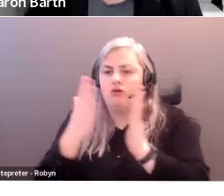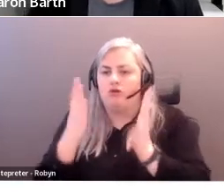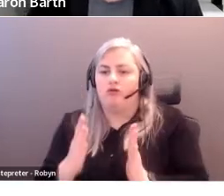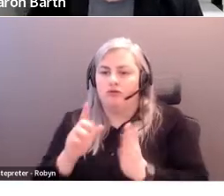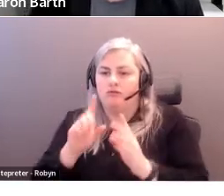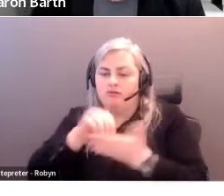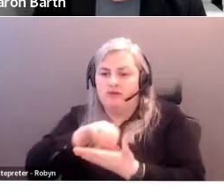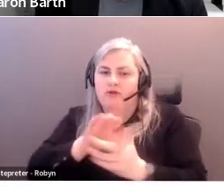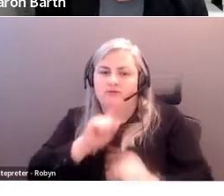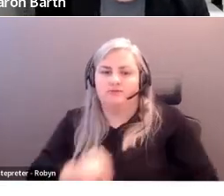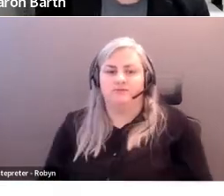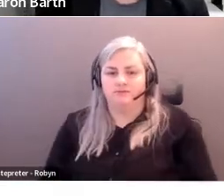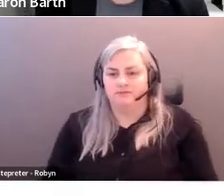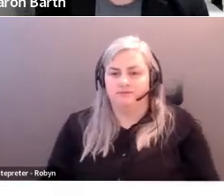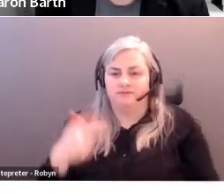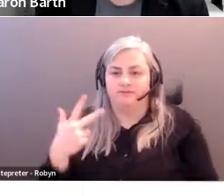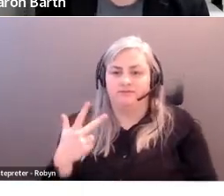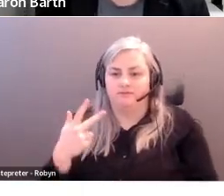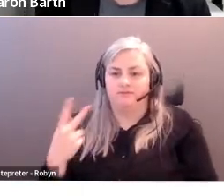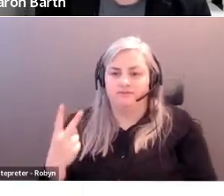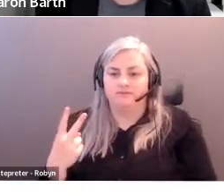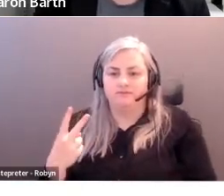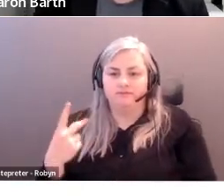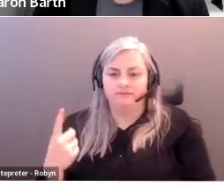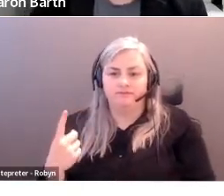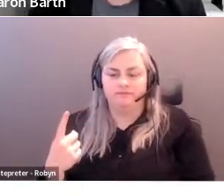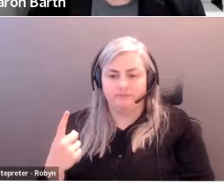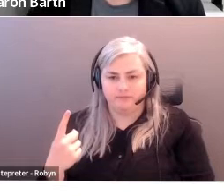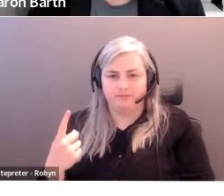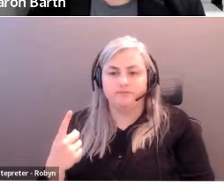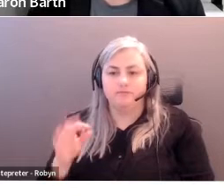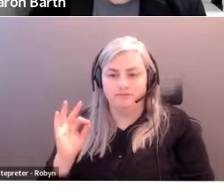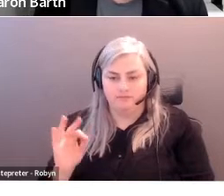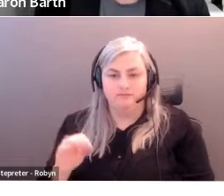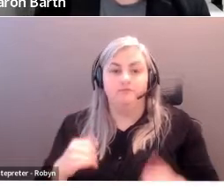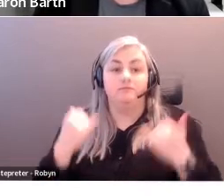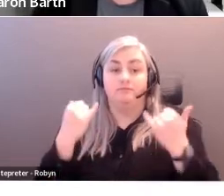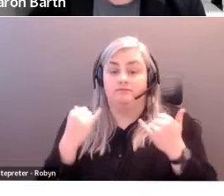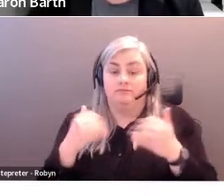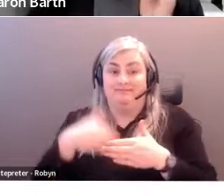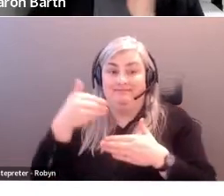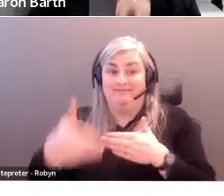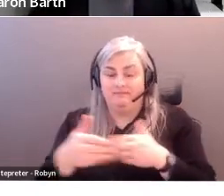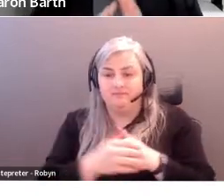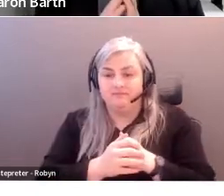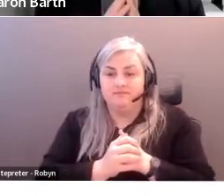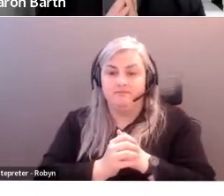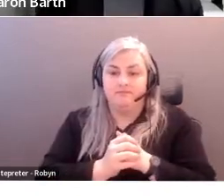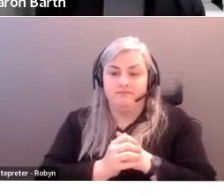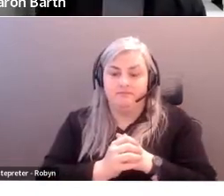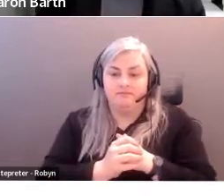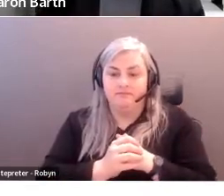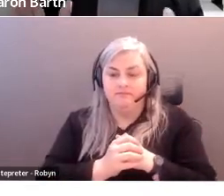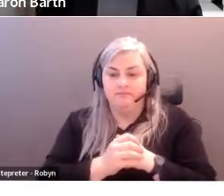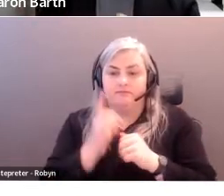3, 2, 1. Okay. Now for this one, I'm going to show you a